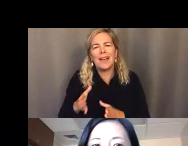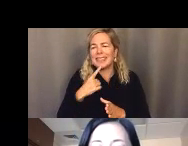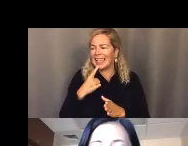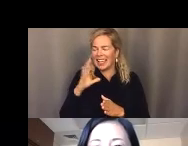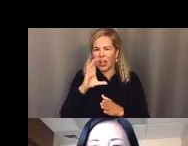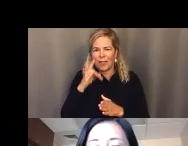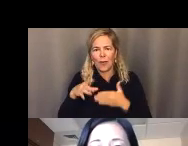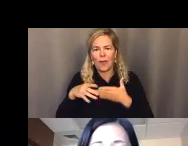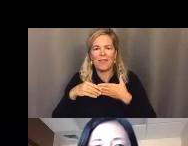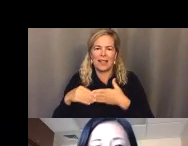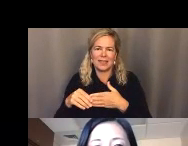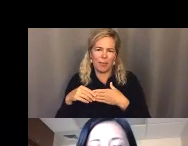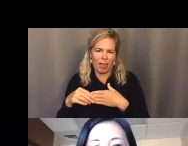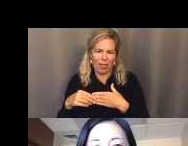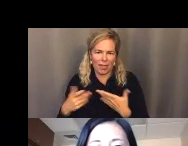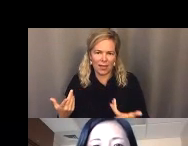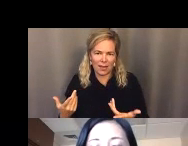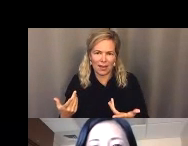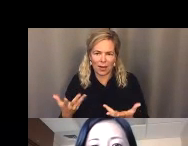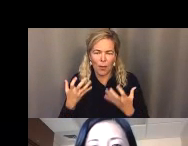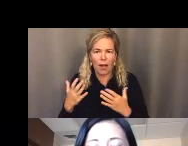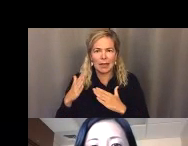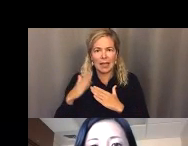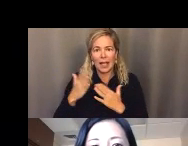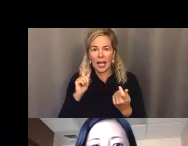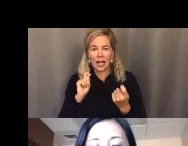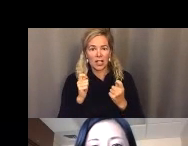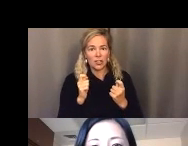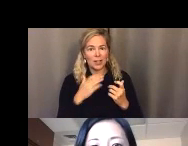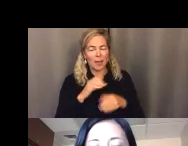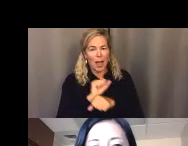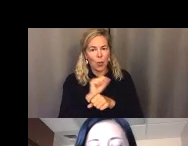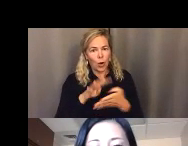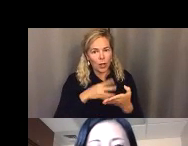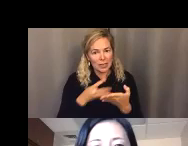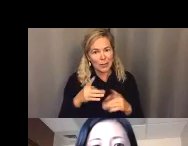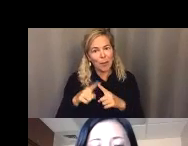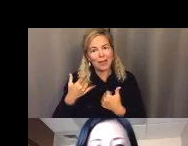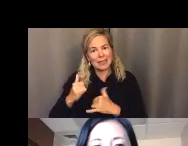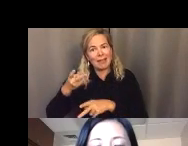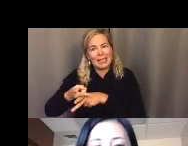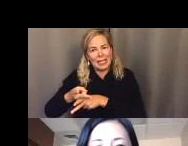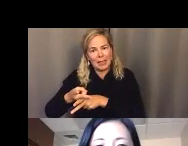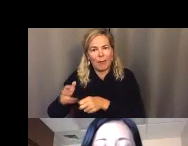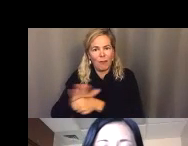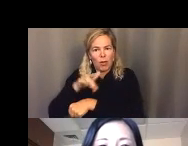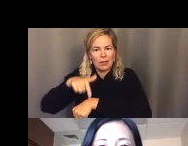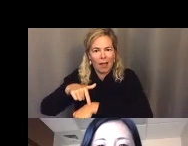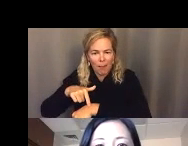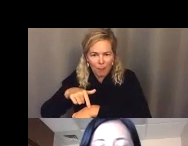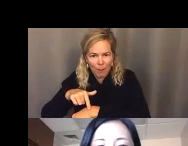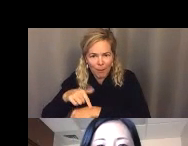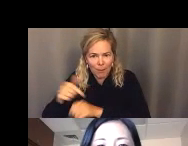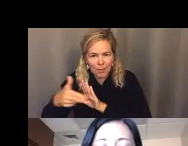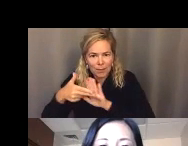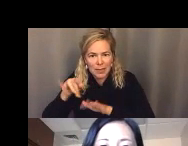flexibility. The top response was adjusting my work schedule while remaining full-time, The one below is structuring my job in a flexible way to